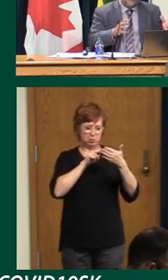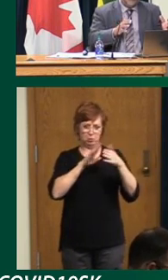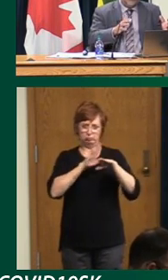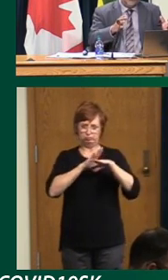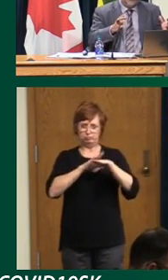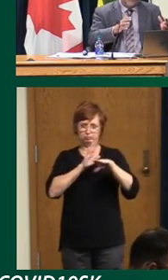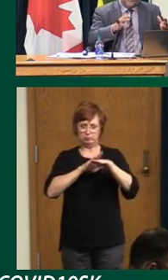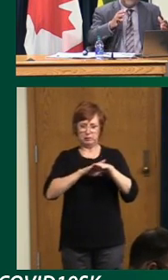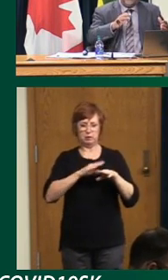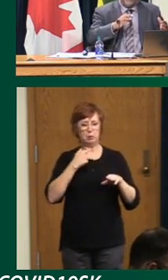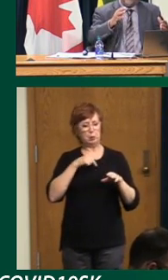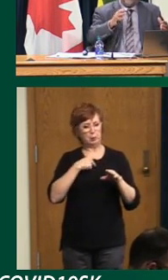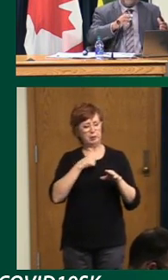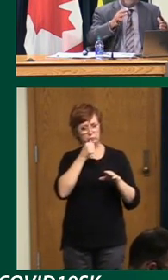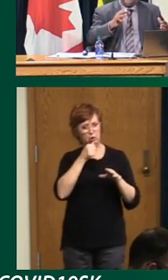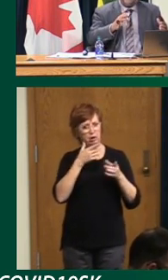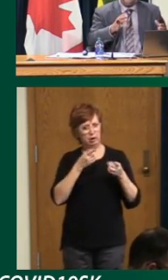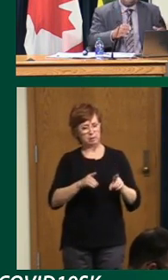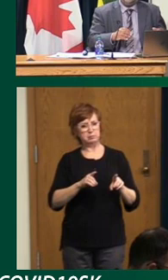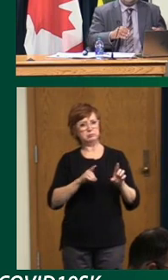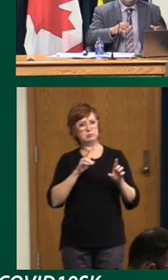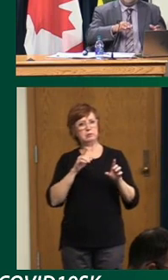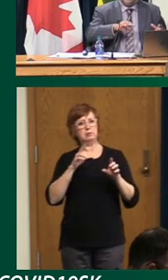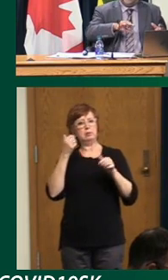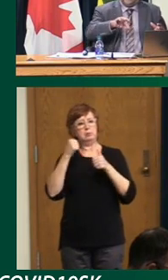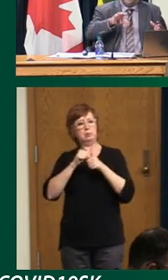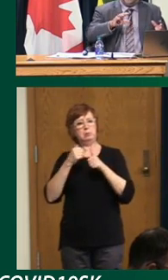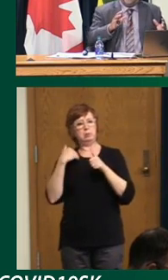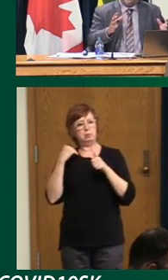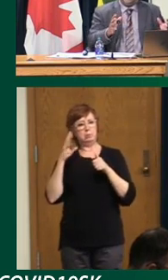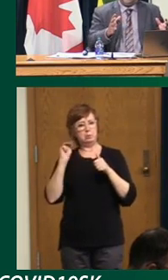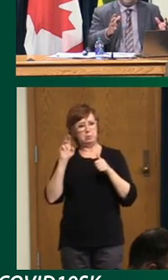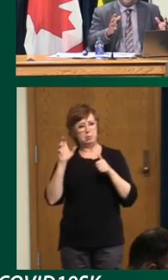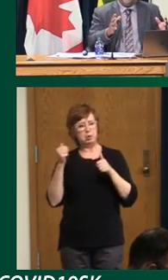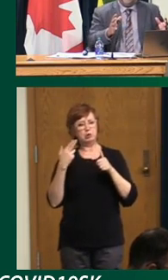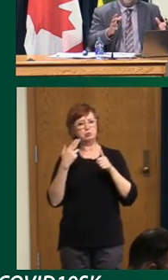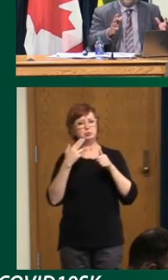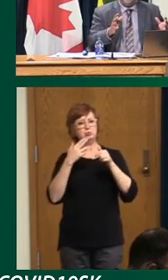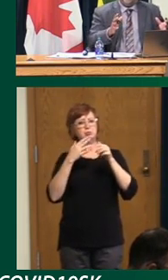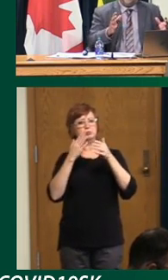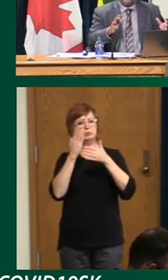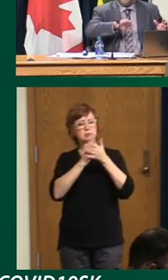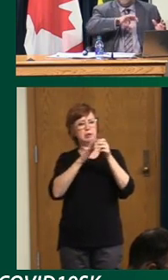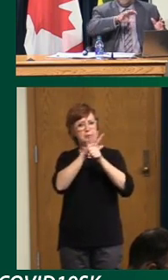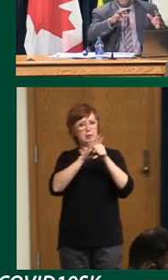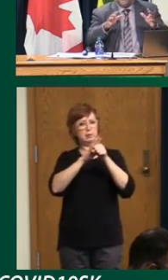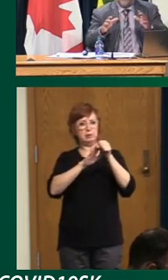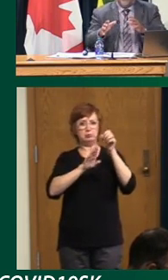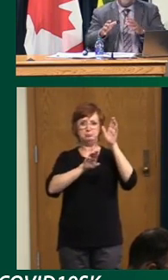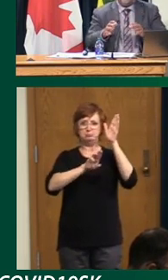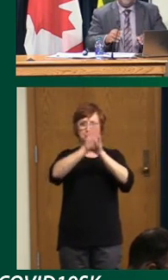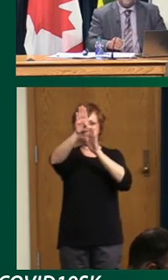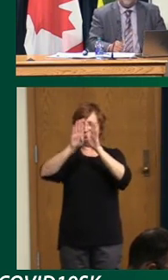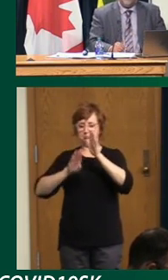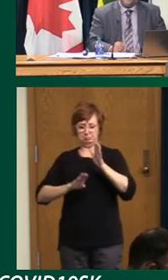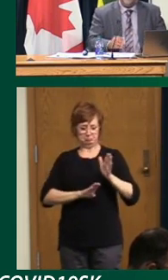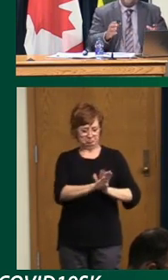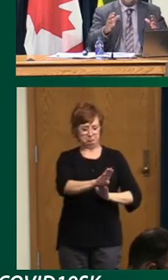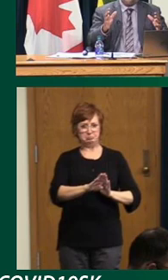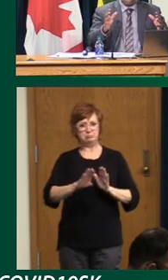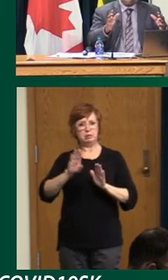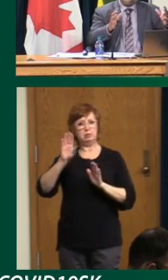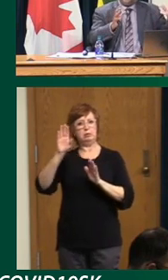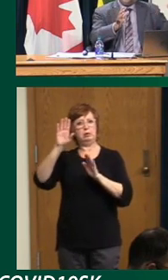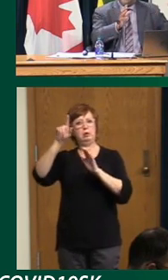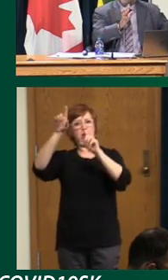outbreaks, we were hitting the upper bounds of getting into an uncontrolled state, but we were not getting there. Things would turn around, and